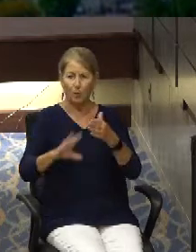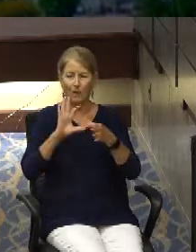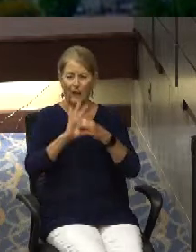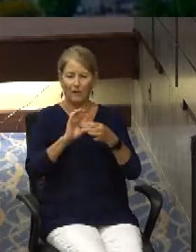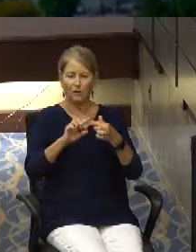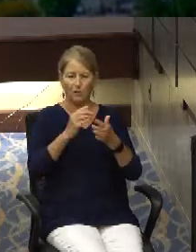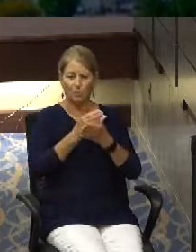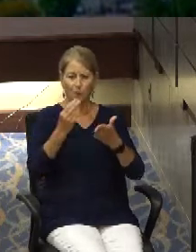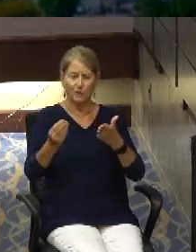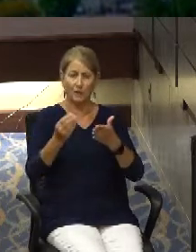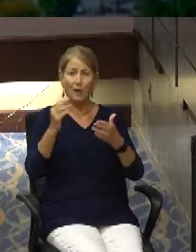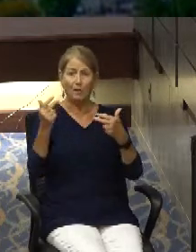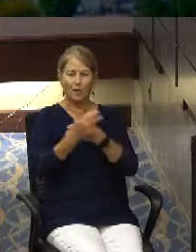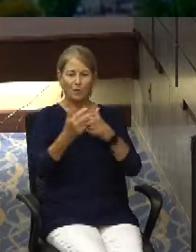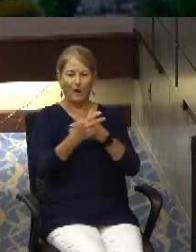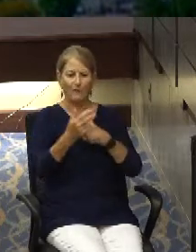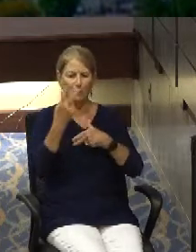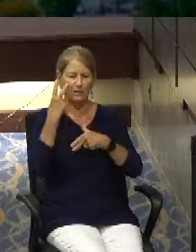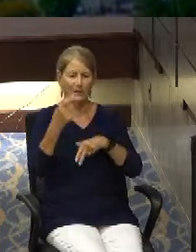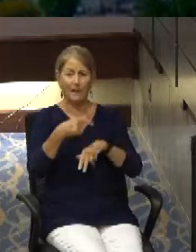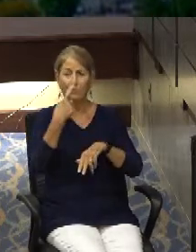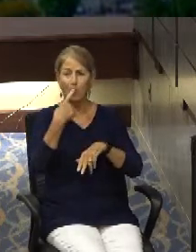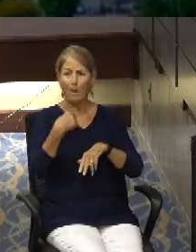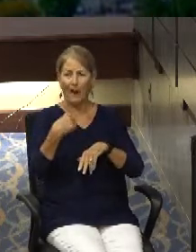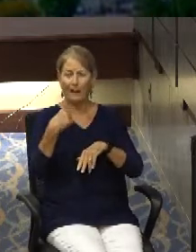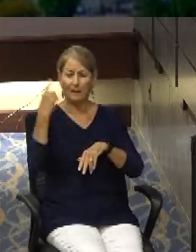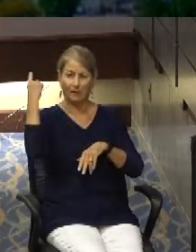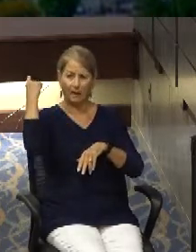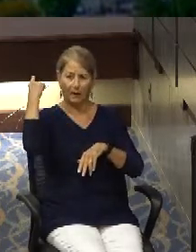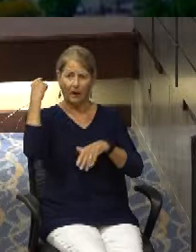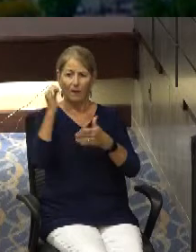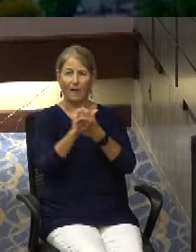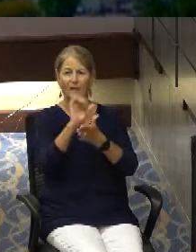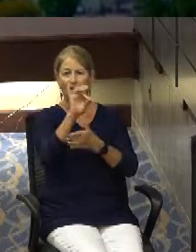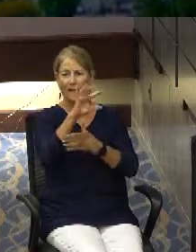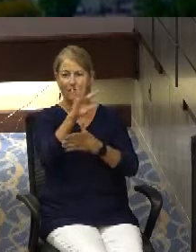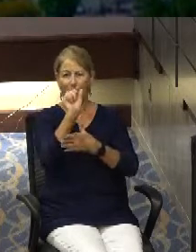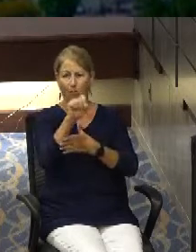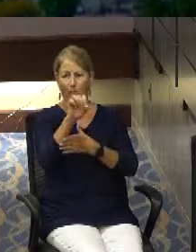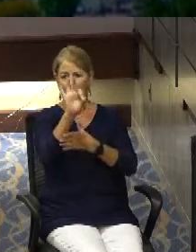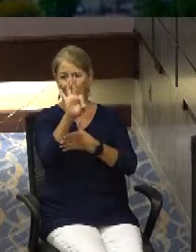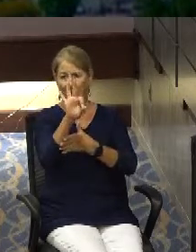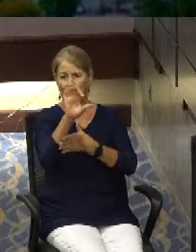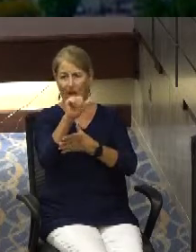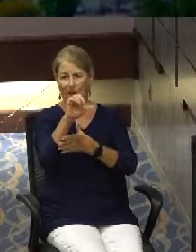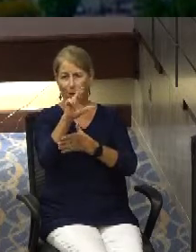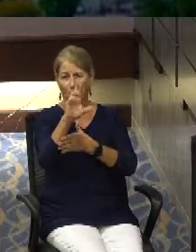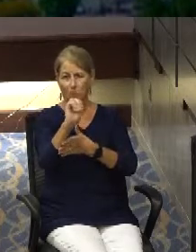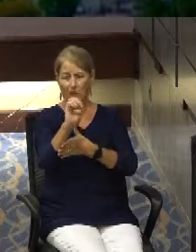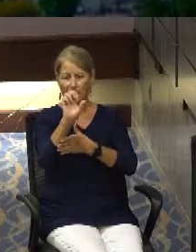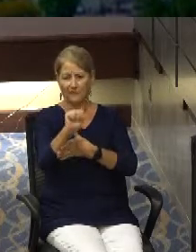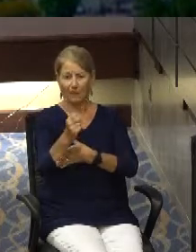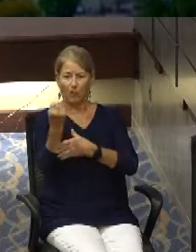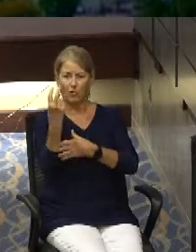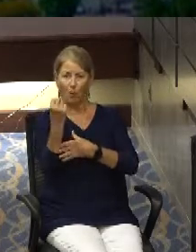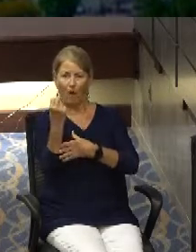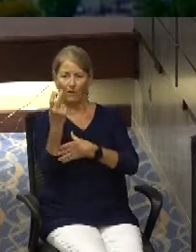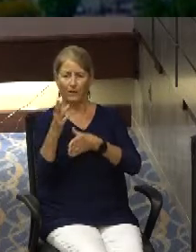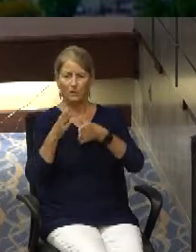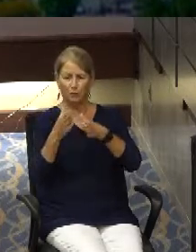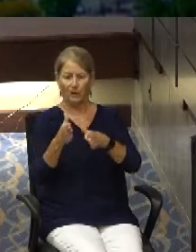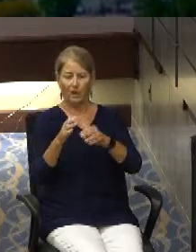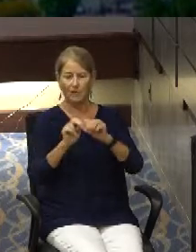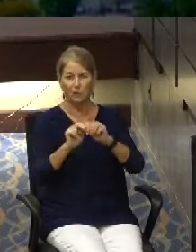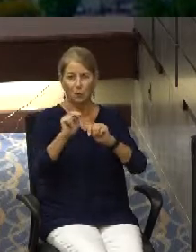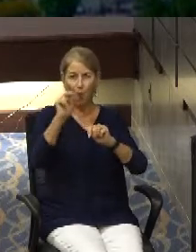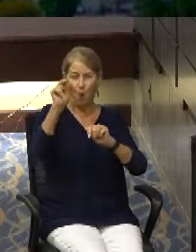seeing on the screen here outlined in red is the 85.9 acres at South 12th Street, just north